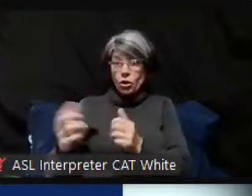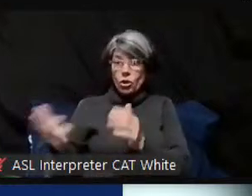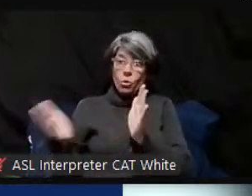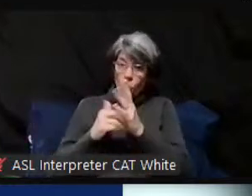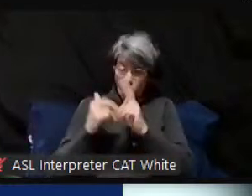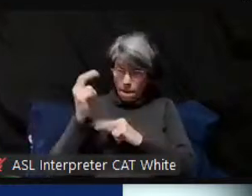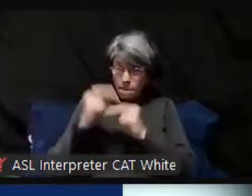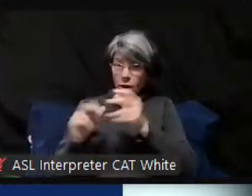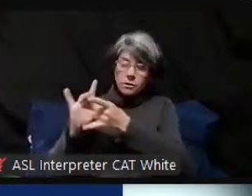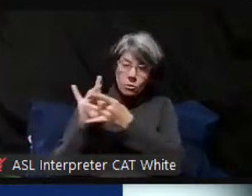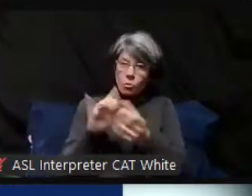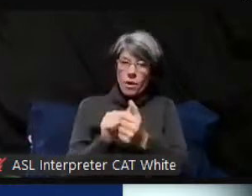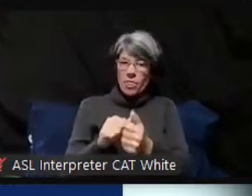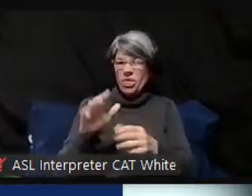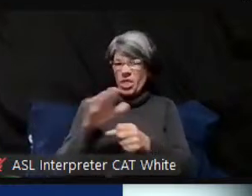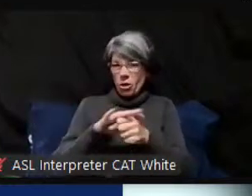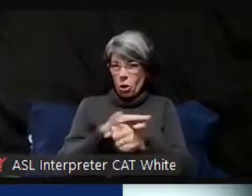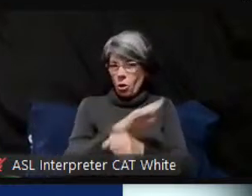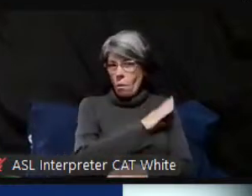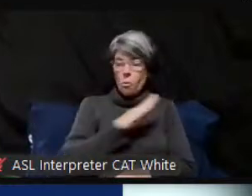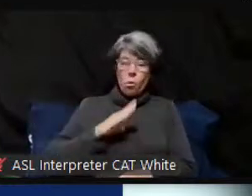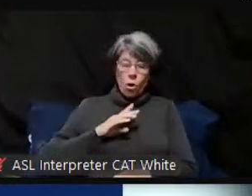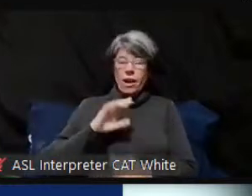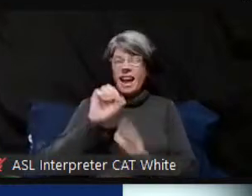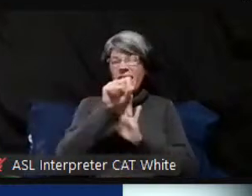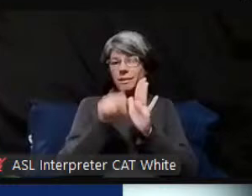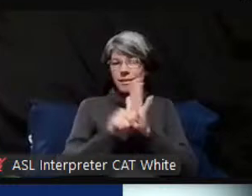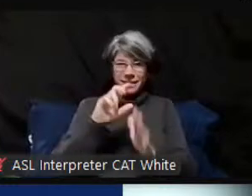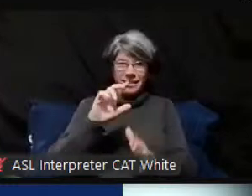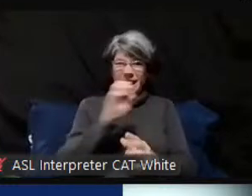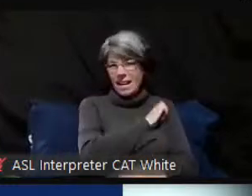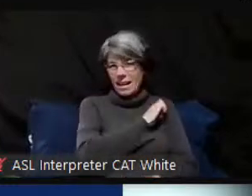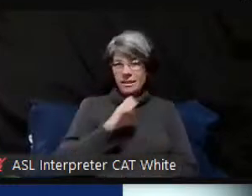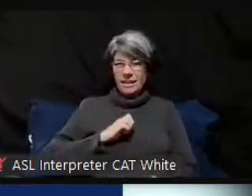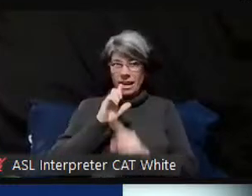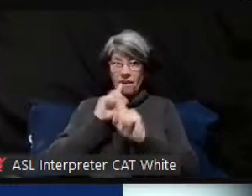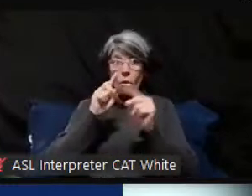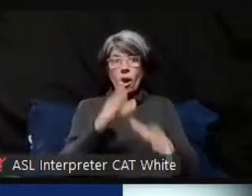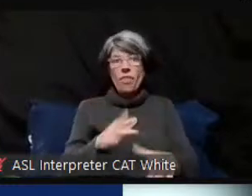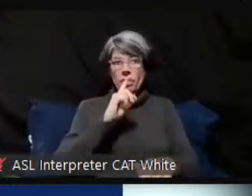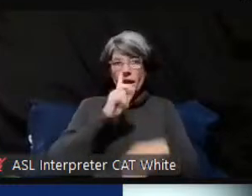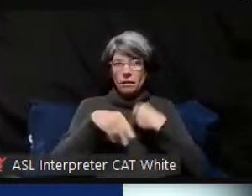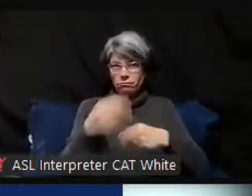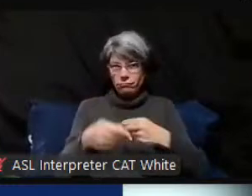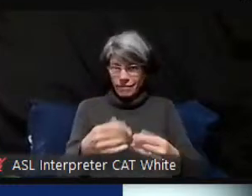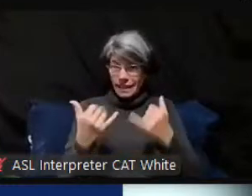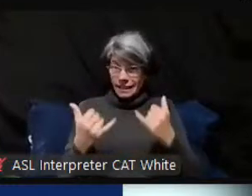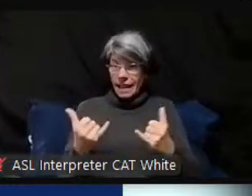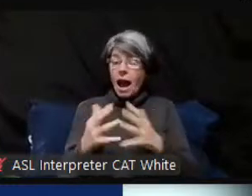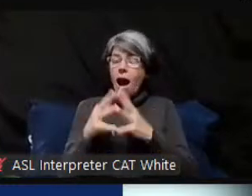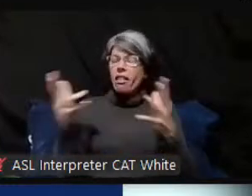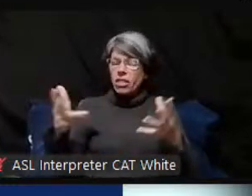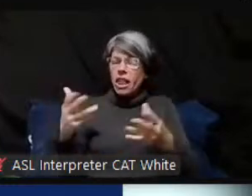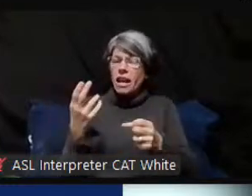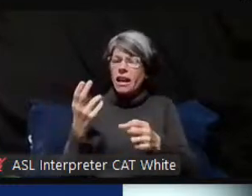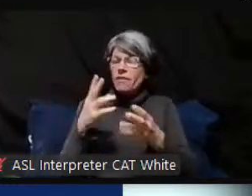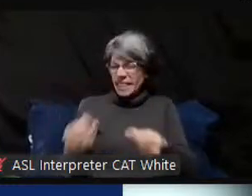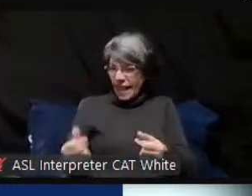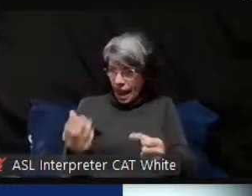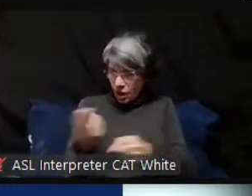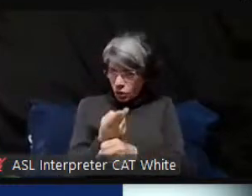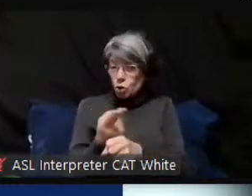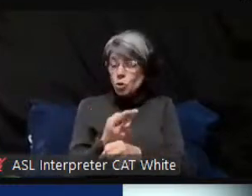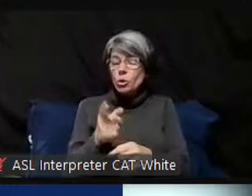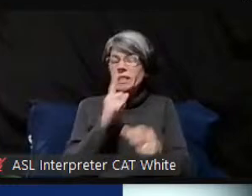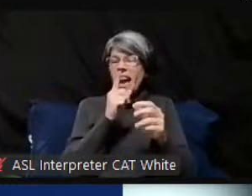addition to the local board directives and state executive orders that have been promulgated to date. While our land use and zoning regulations